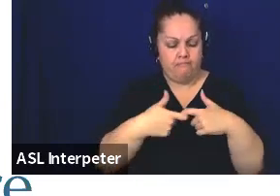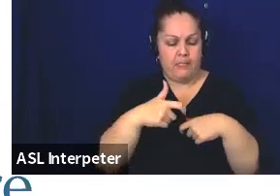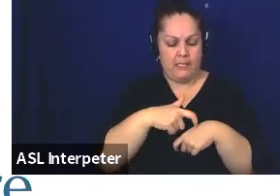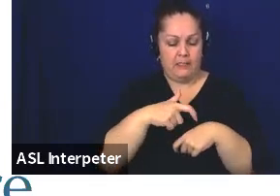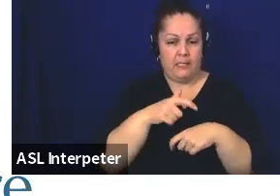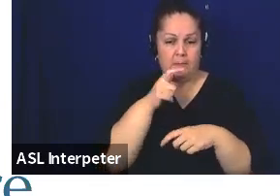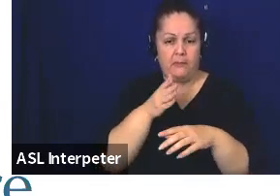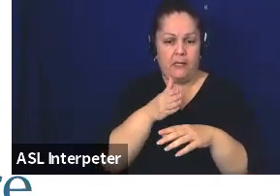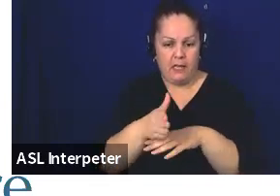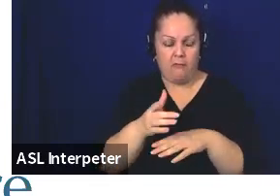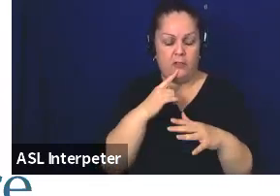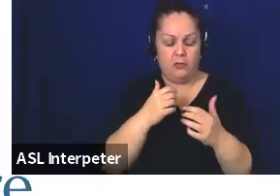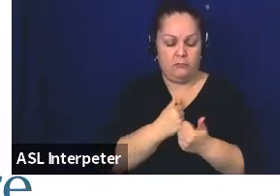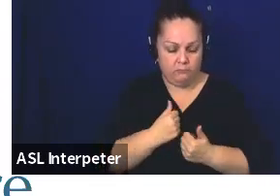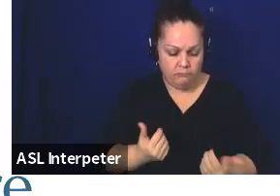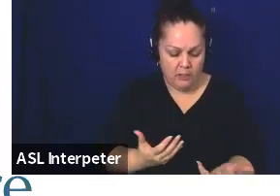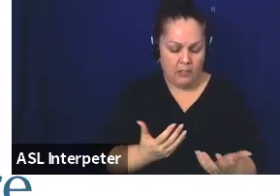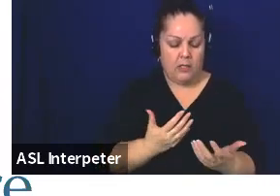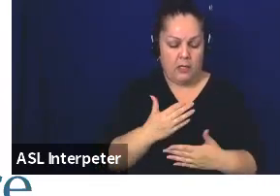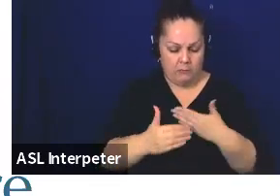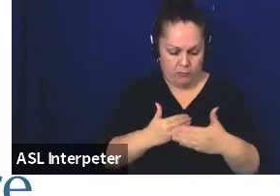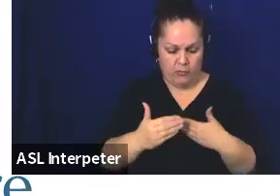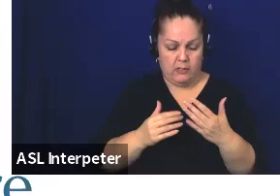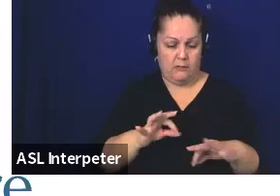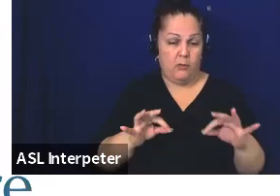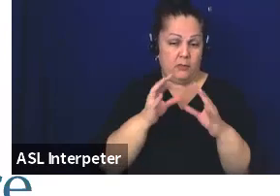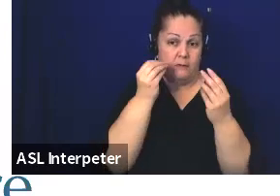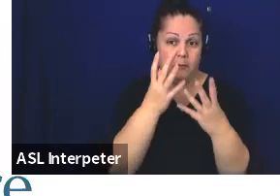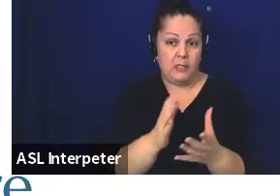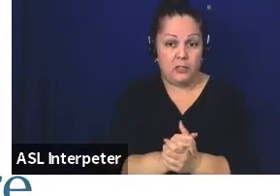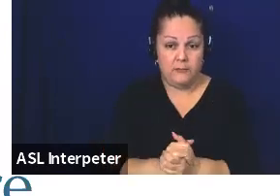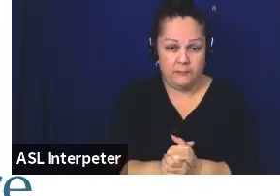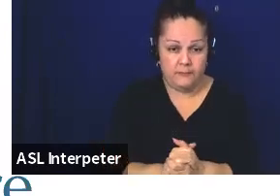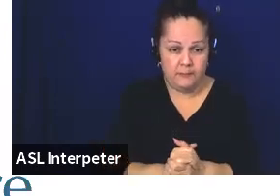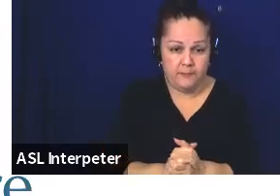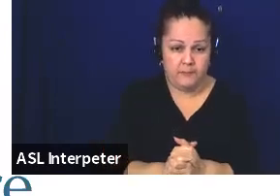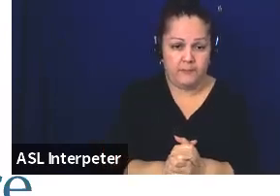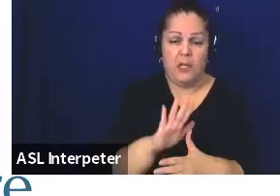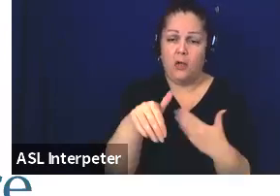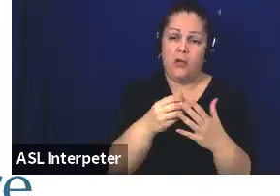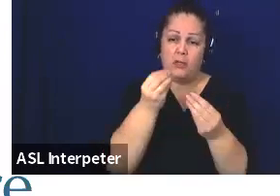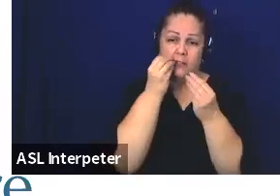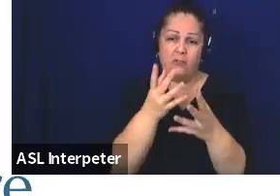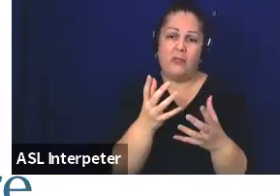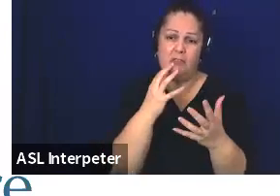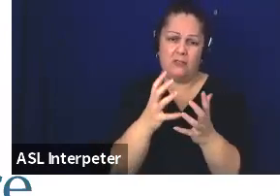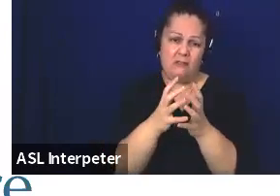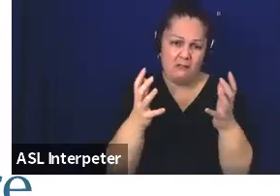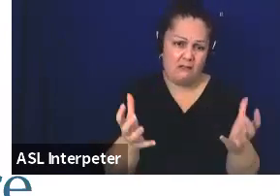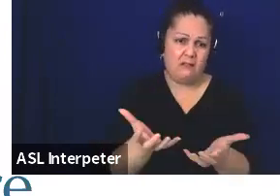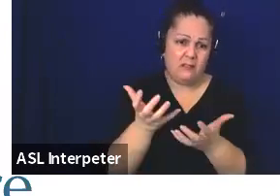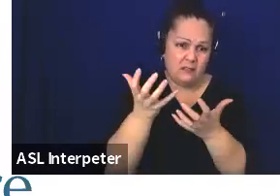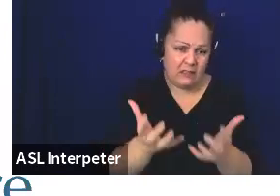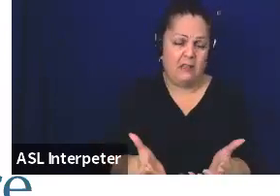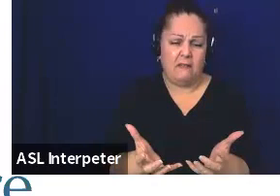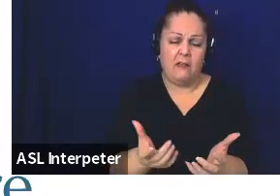afterwards to debrief and process all of this critical information. And finally, all of this information is very heavy. So I